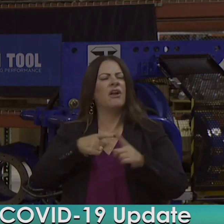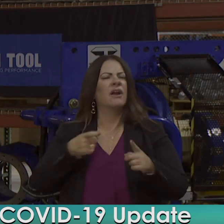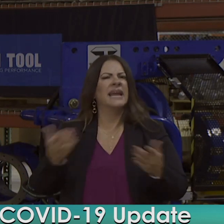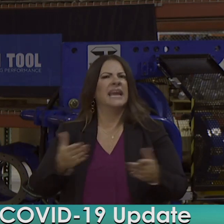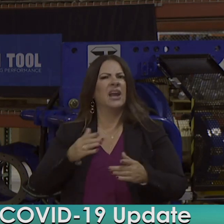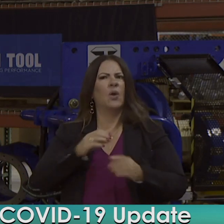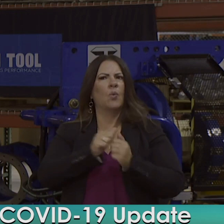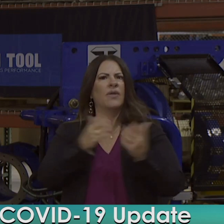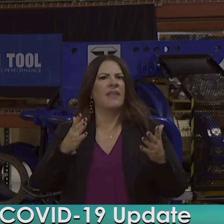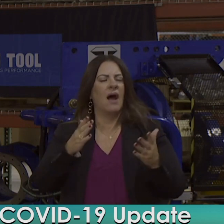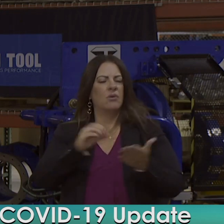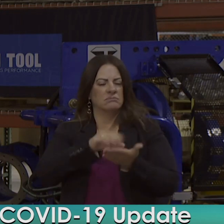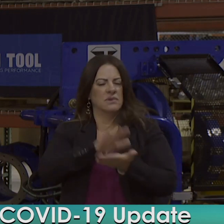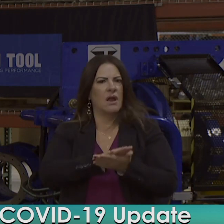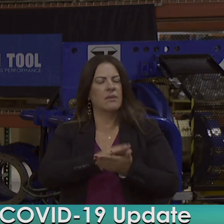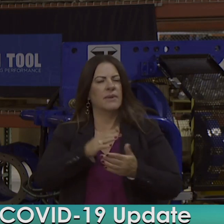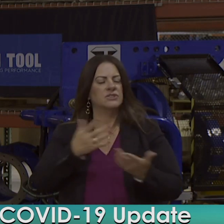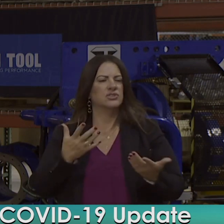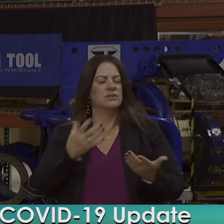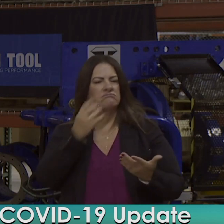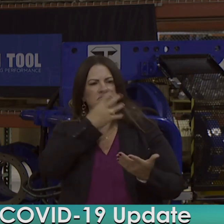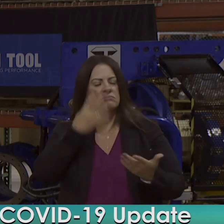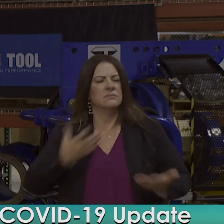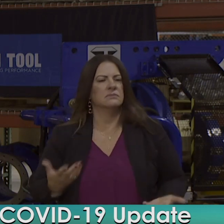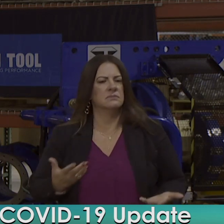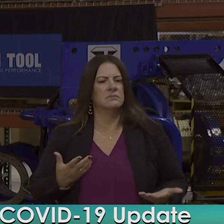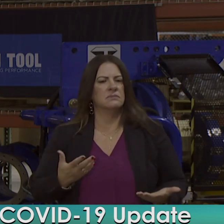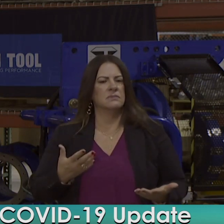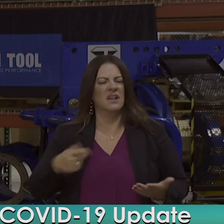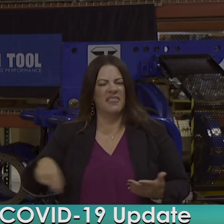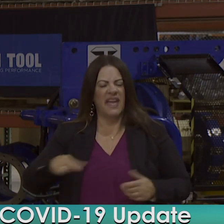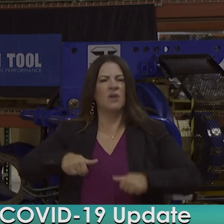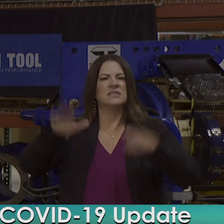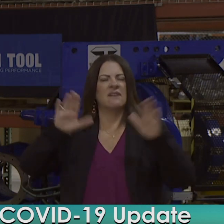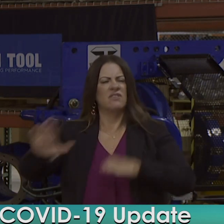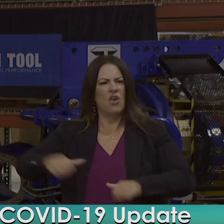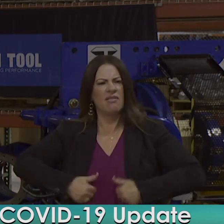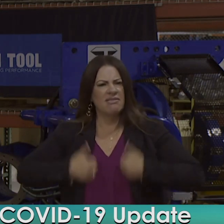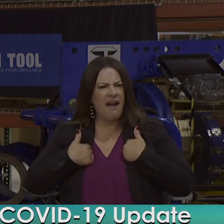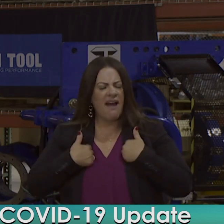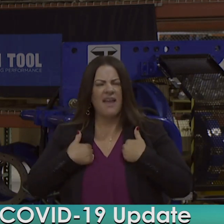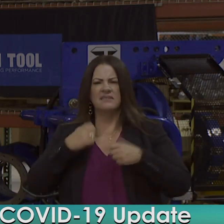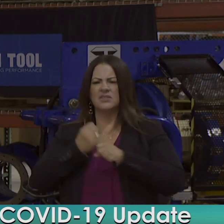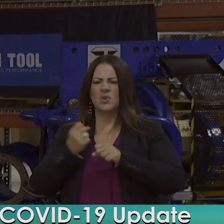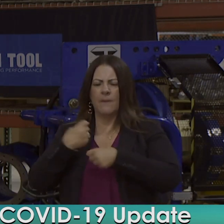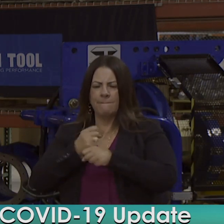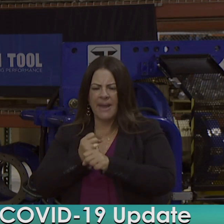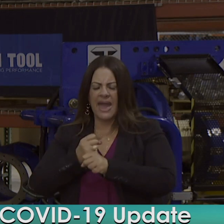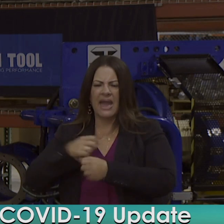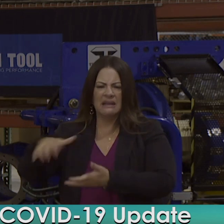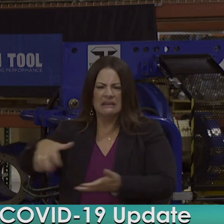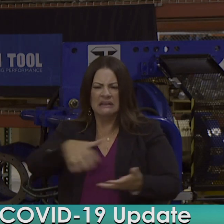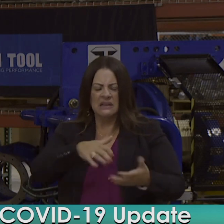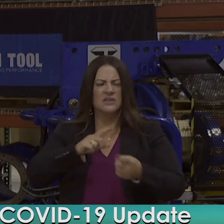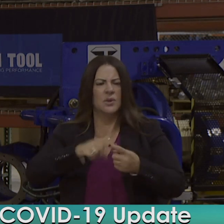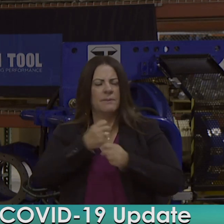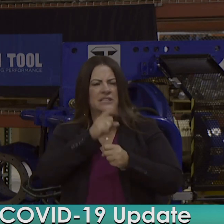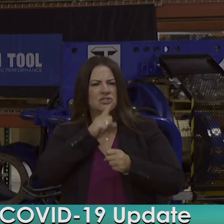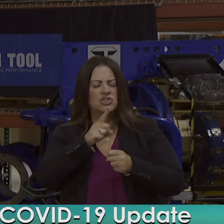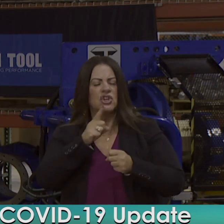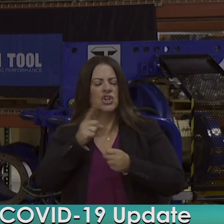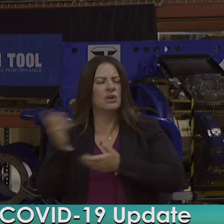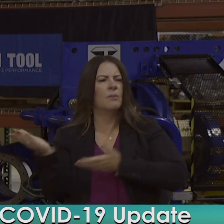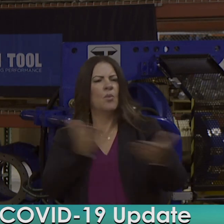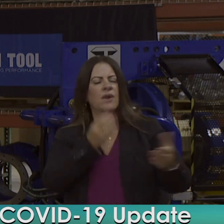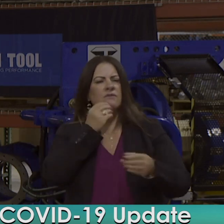that you counted on so you can eat and feed your children. Forgive me for moralizing that, but it needs to be said. It needs